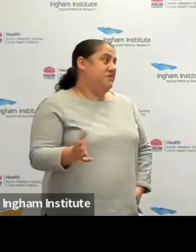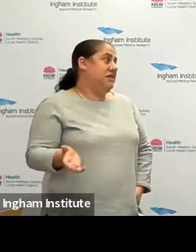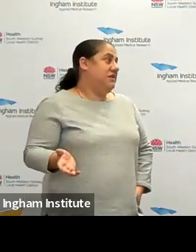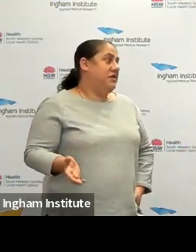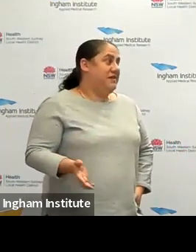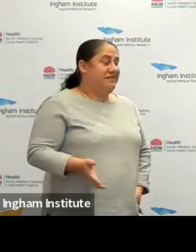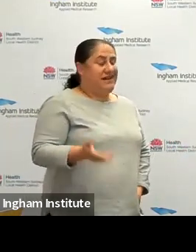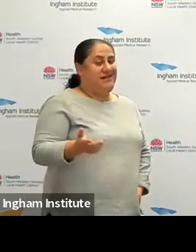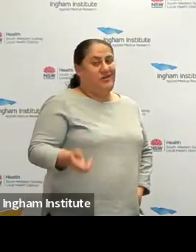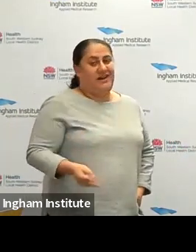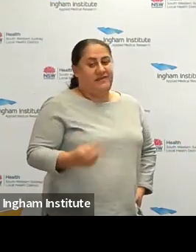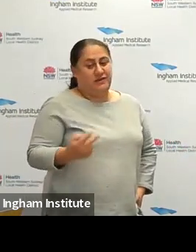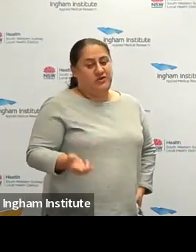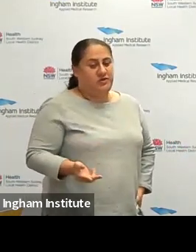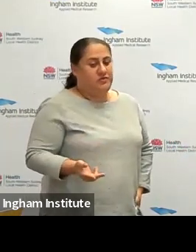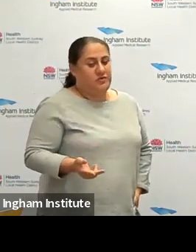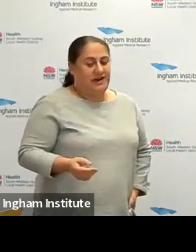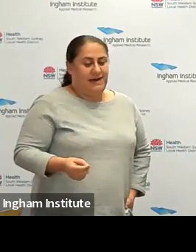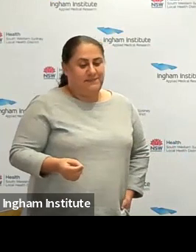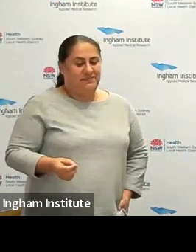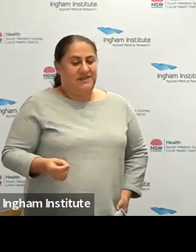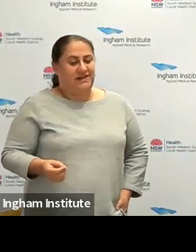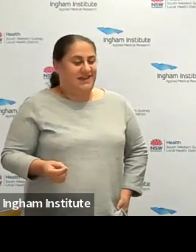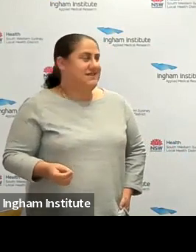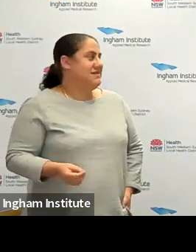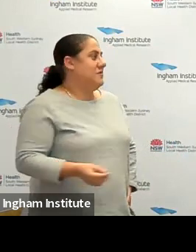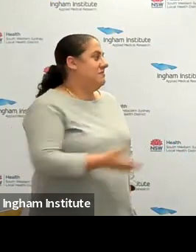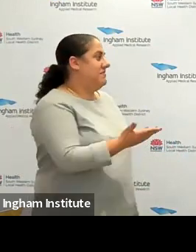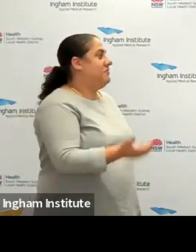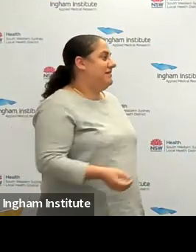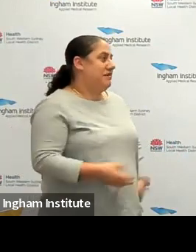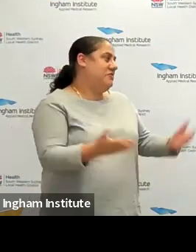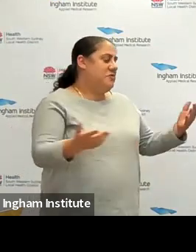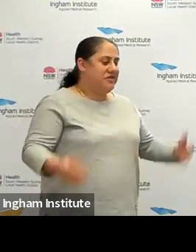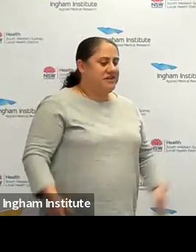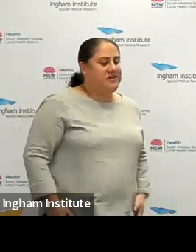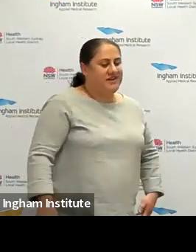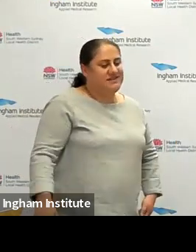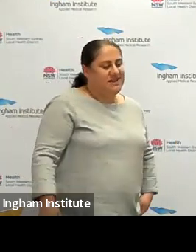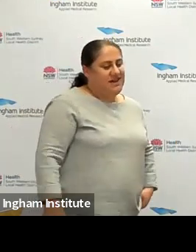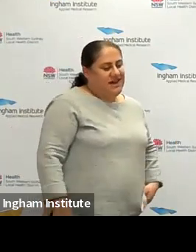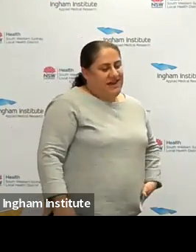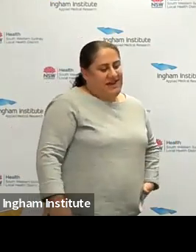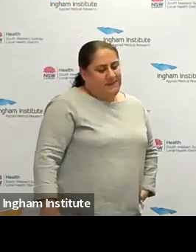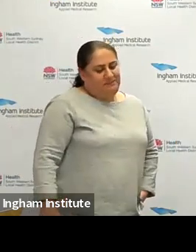after me really well. And I have now two beautiful young kids from the wonderful work that you